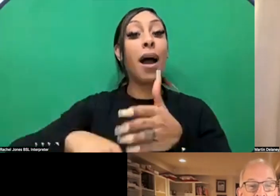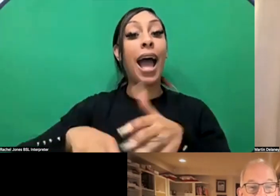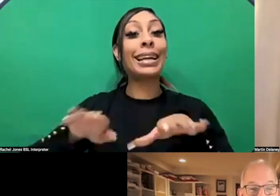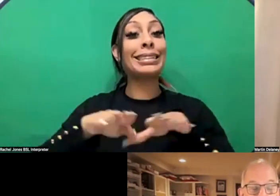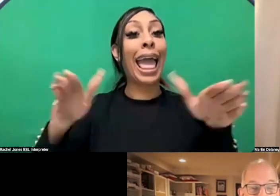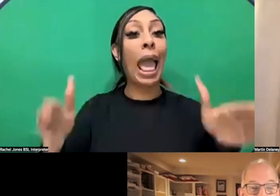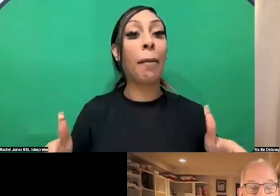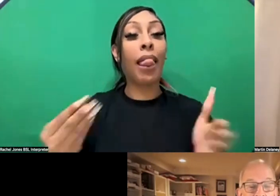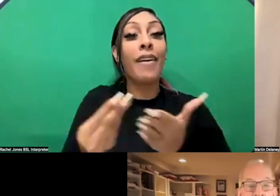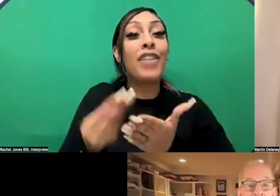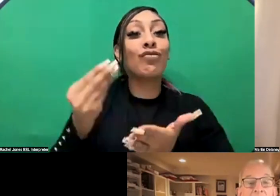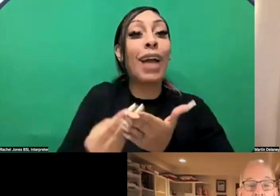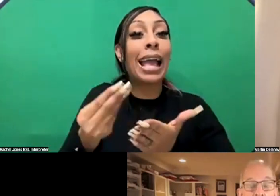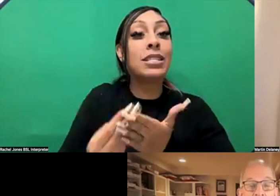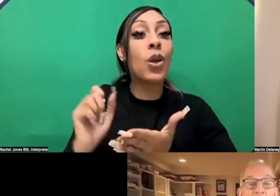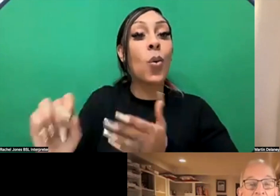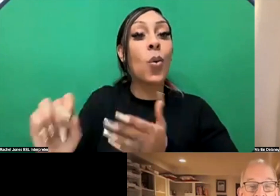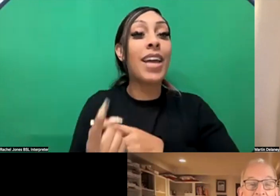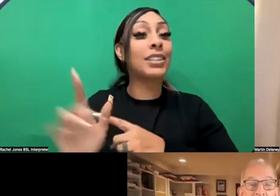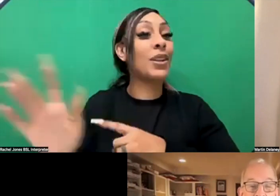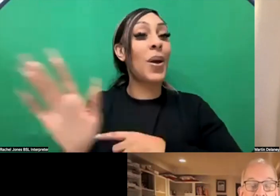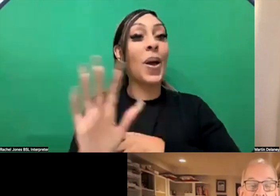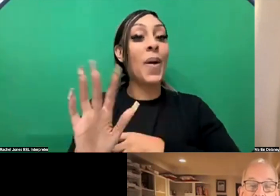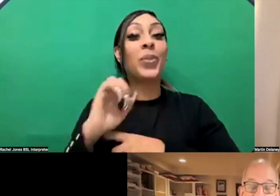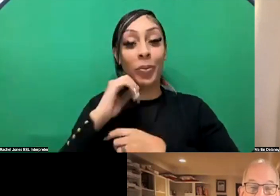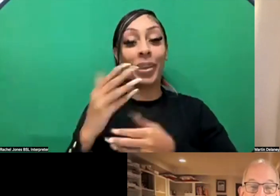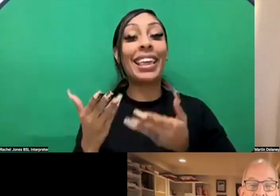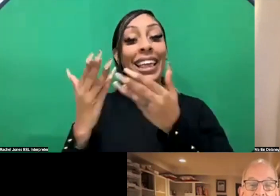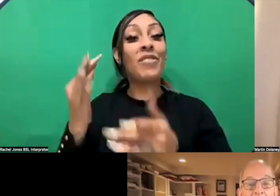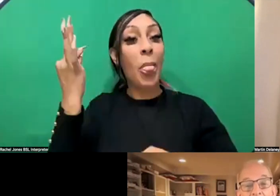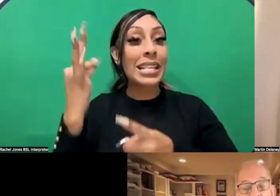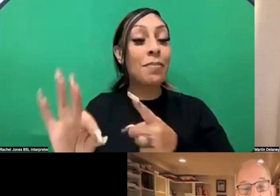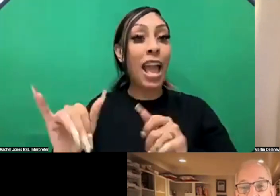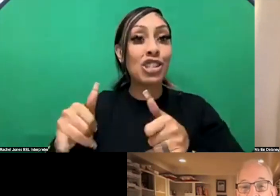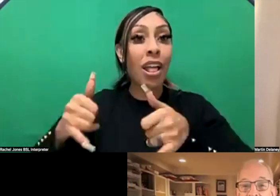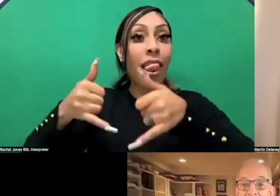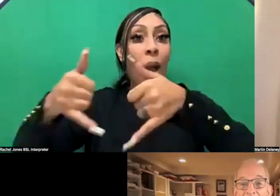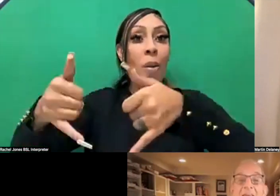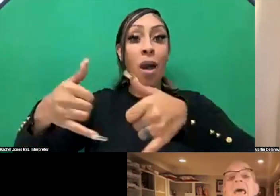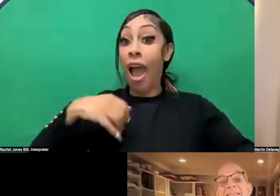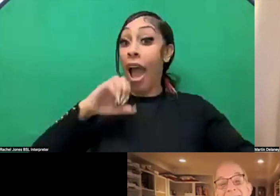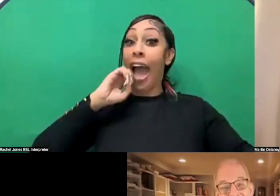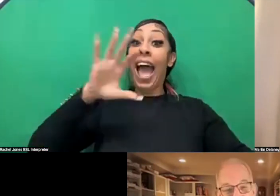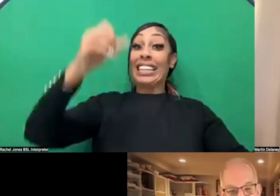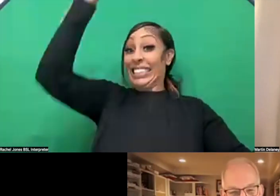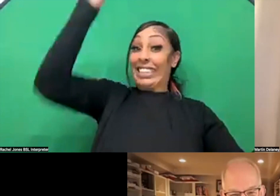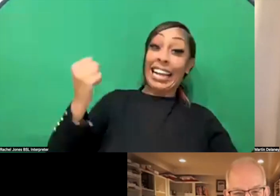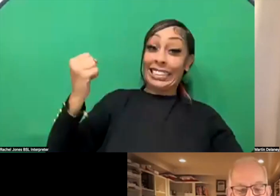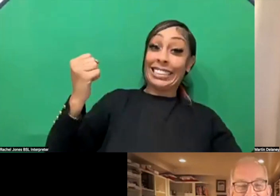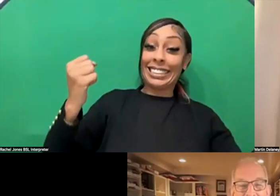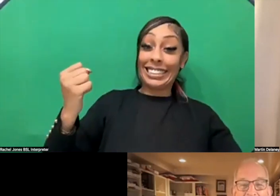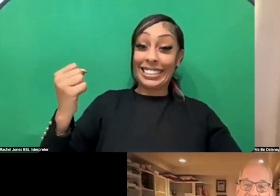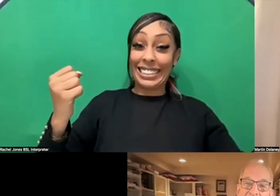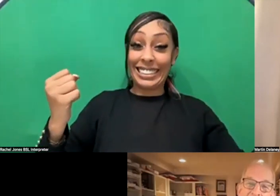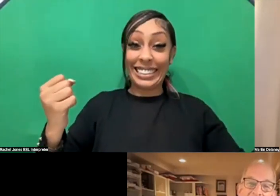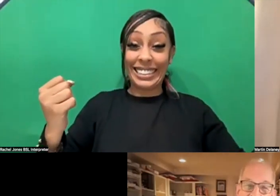for your event, right? He says, no, we're going to give you the Special Merit Award. And I immediately shouted out, yes! And I